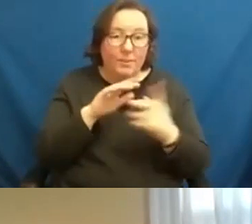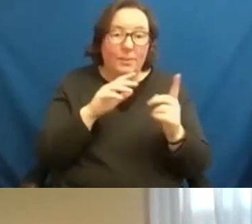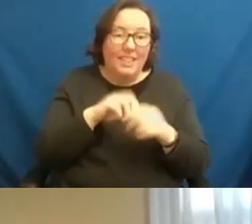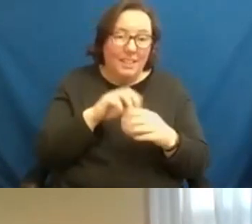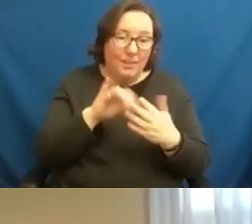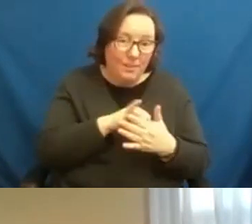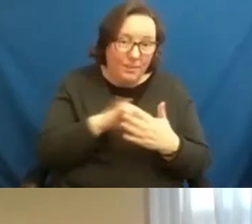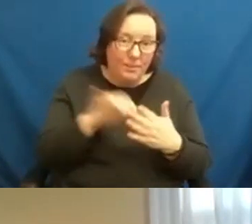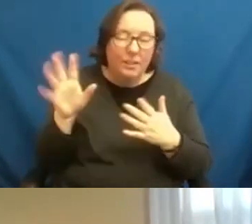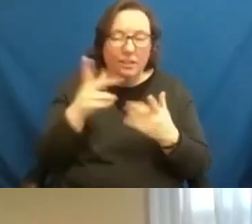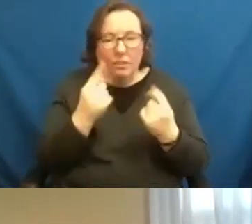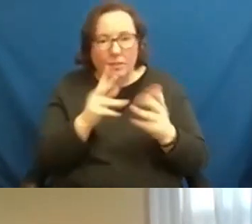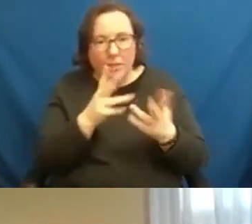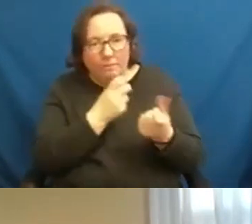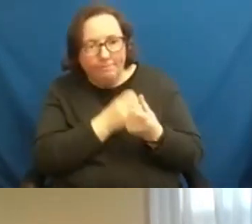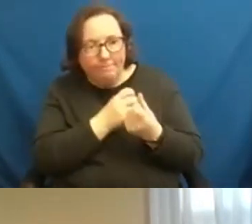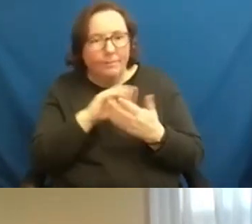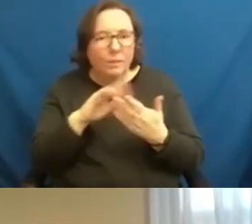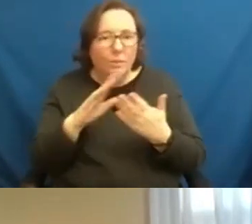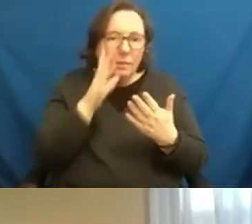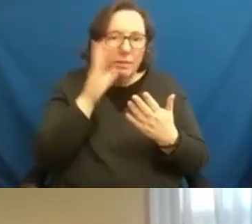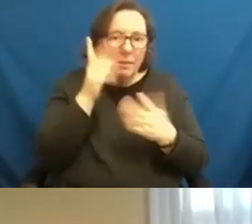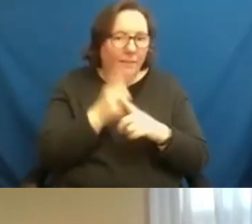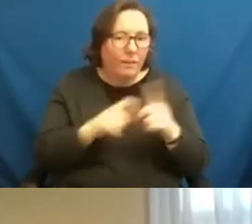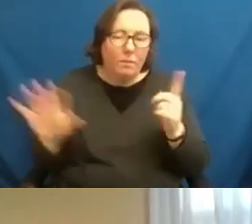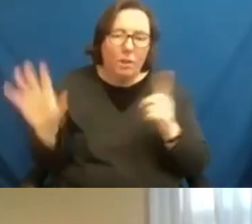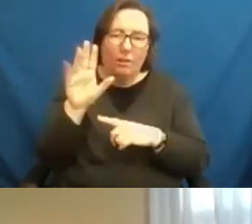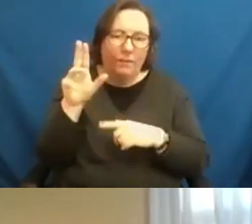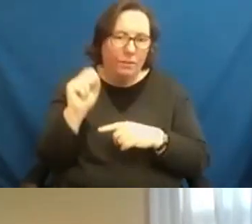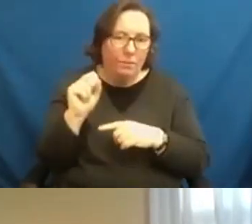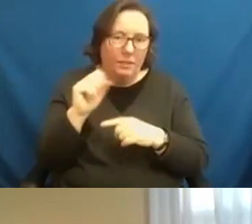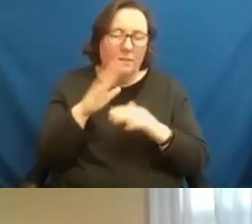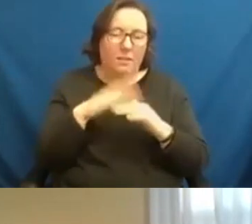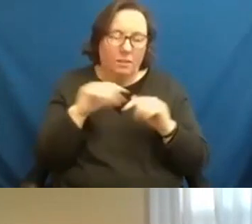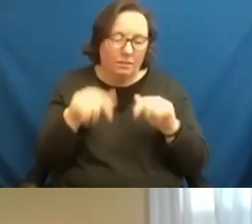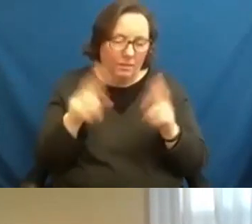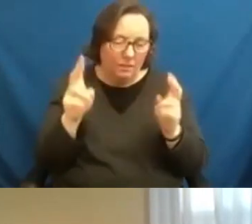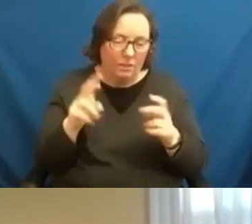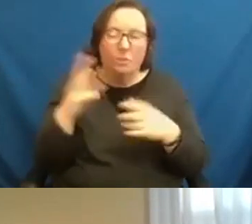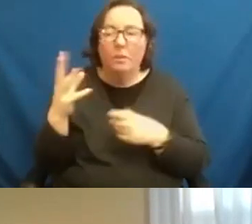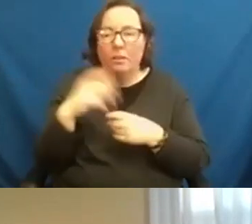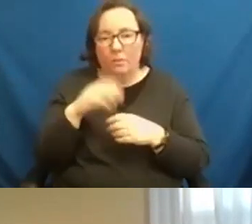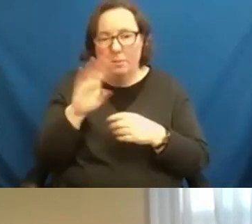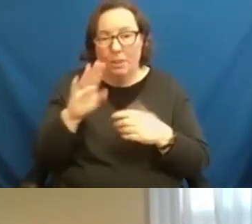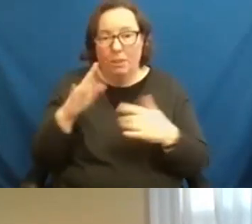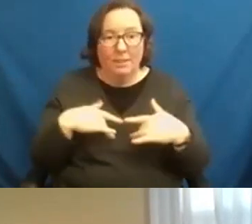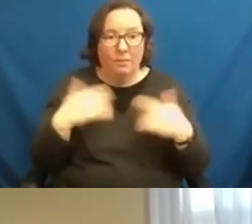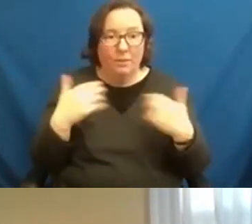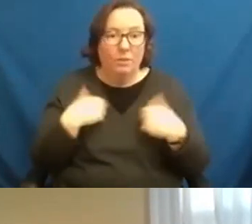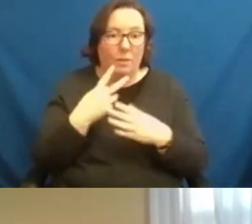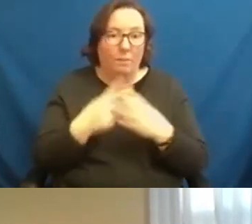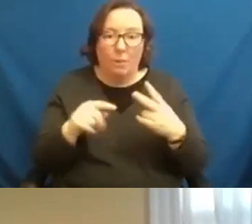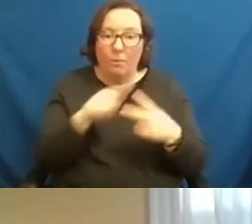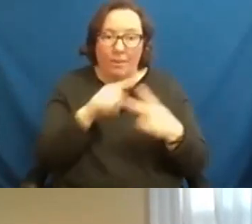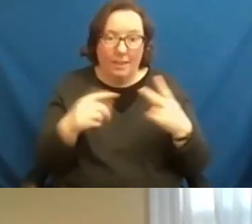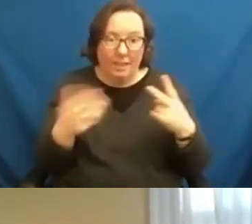and parents and educators from across the country on these issues, including here in Boston. It is a great pleasure to have you both here